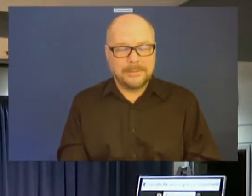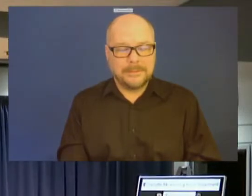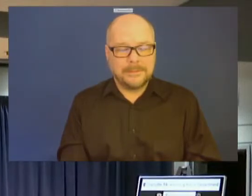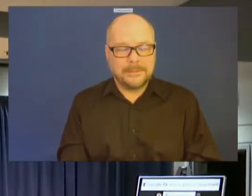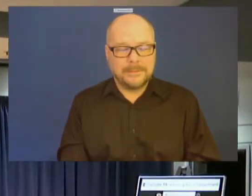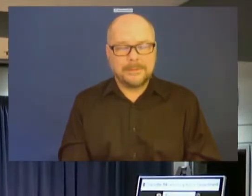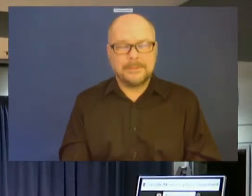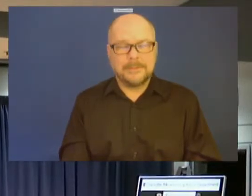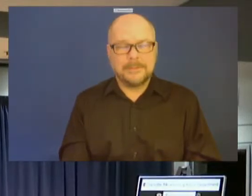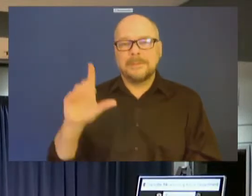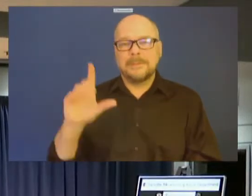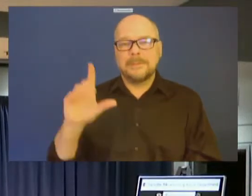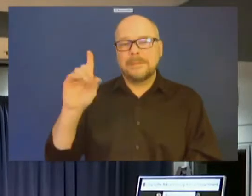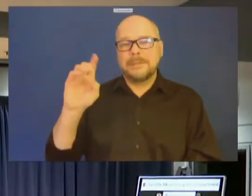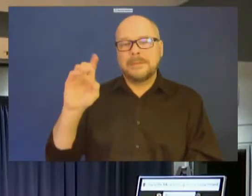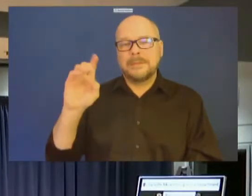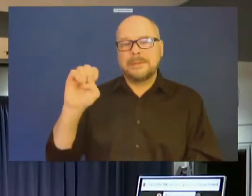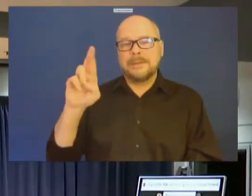Derek Entwistle.